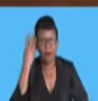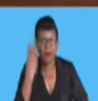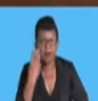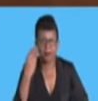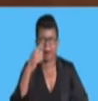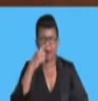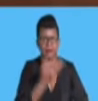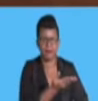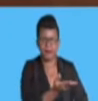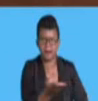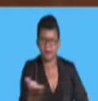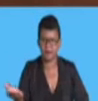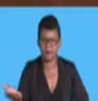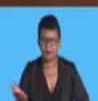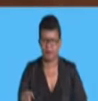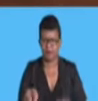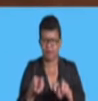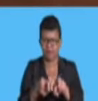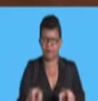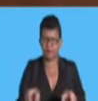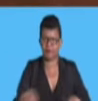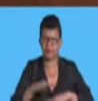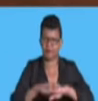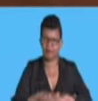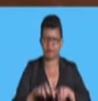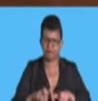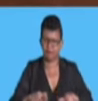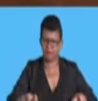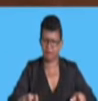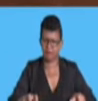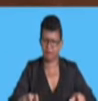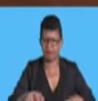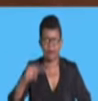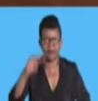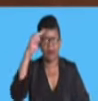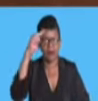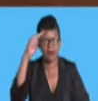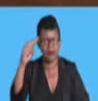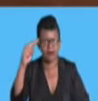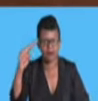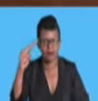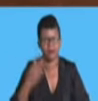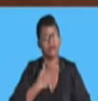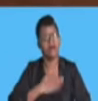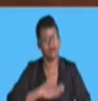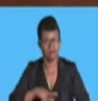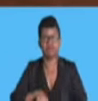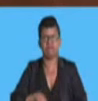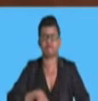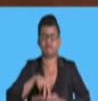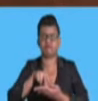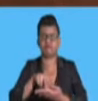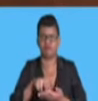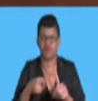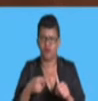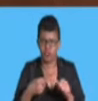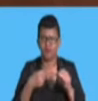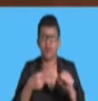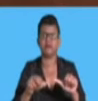fellow Fijians. I rise to respond to His Excellency the President of the Republic of Fiji's address